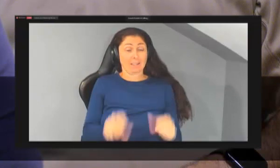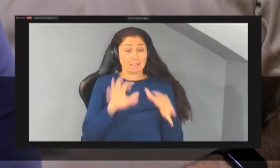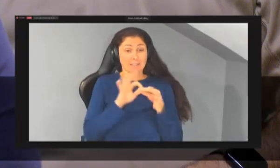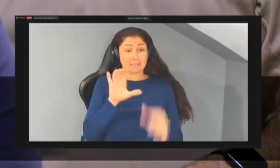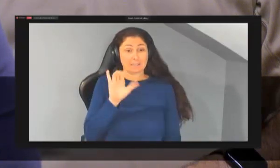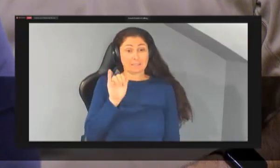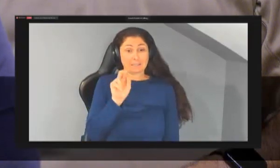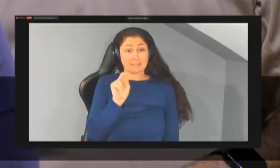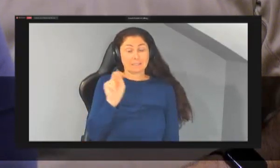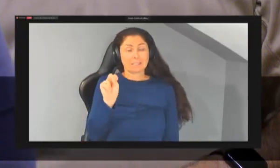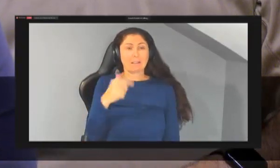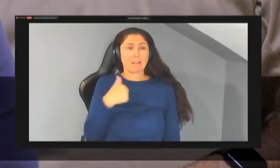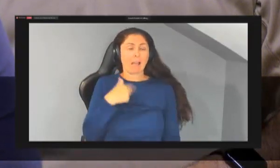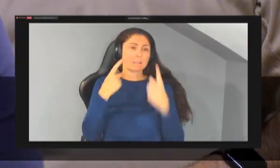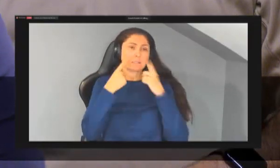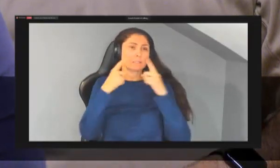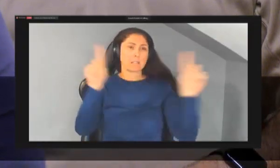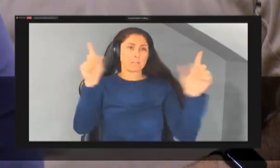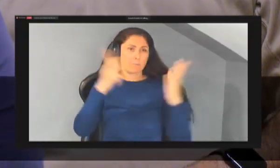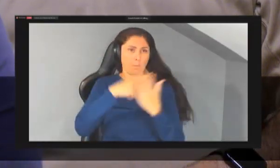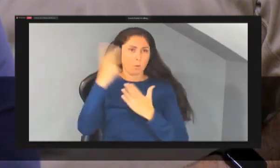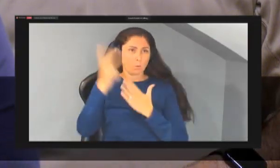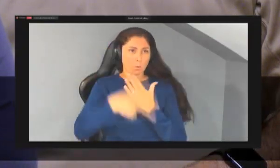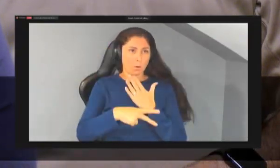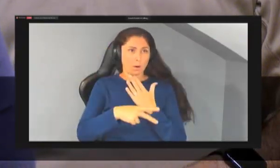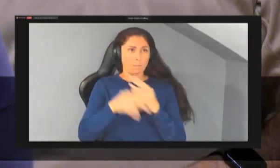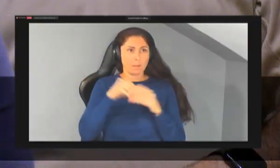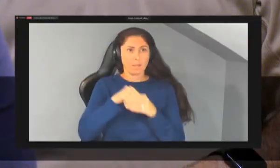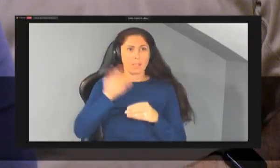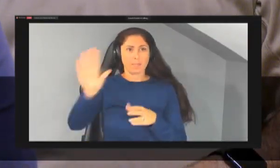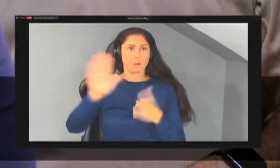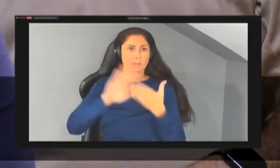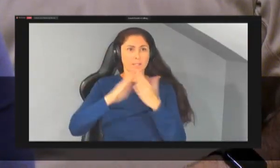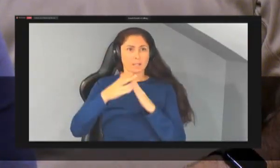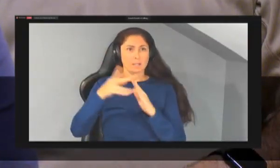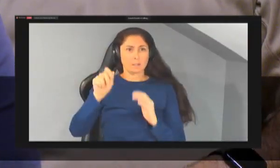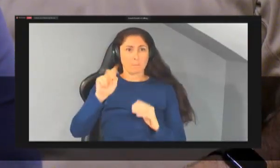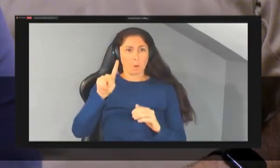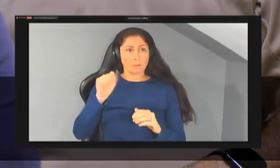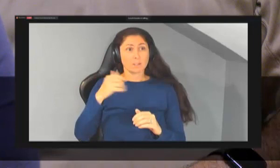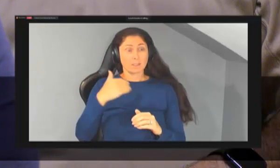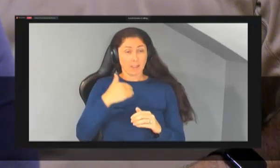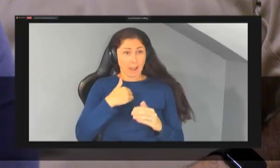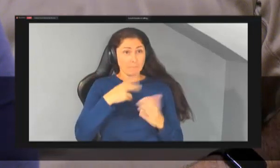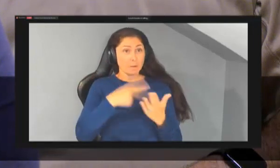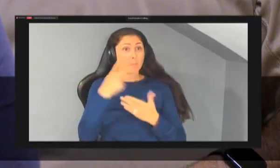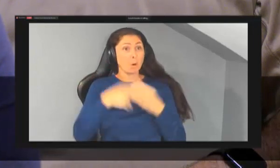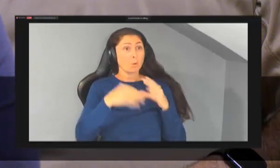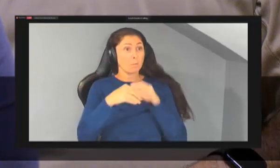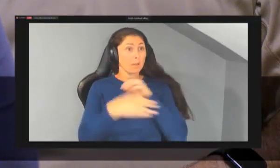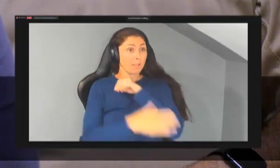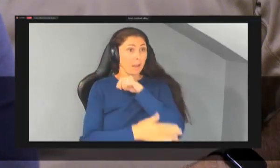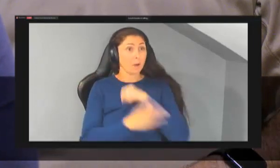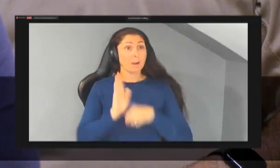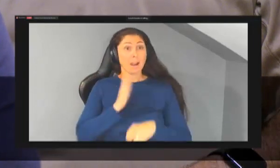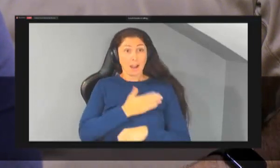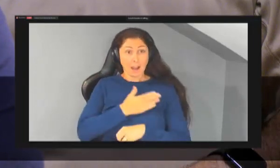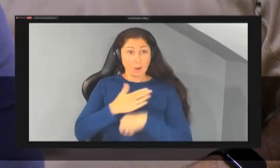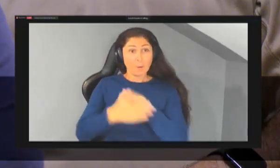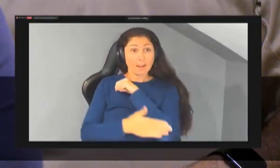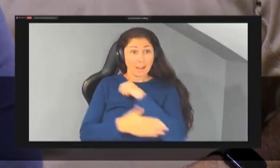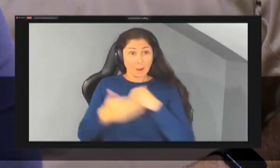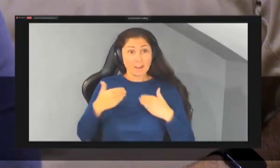successful program in their city parks. They also have a program in their county parks. Our county has a program in our county